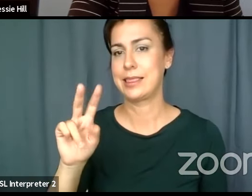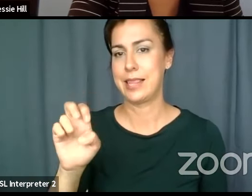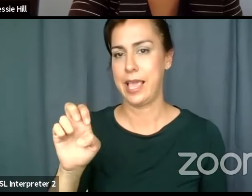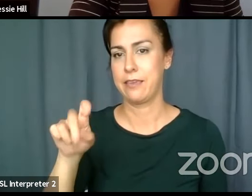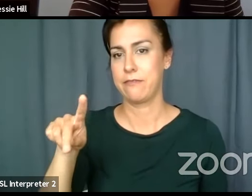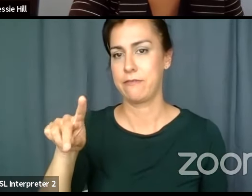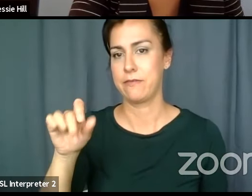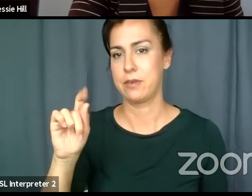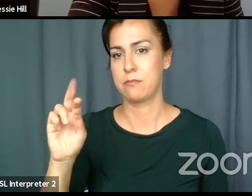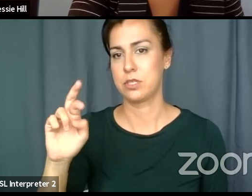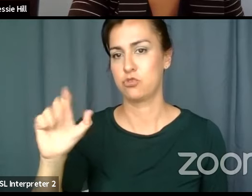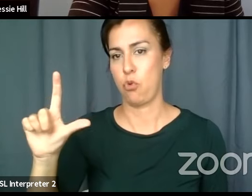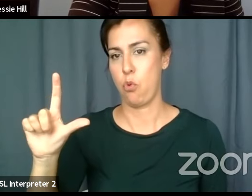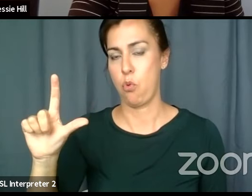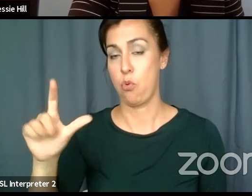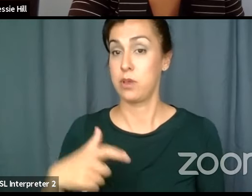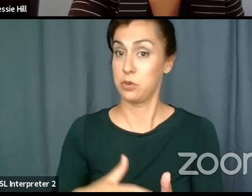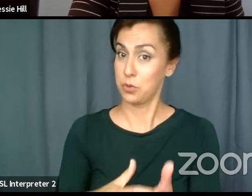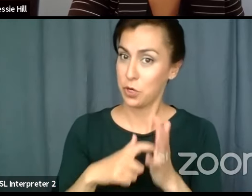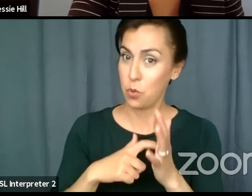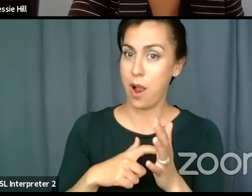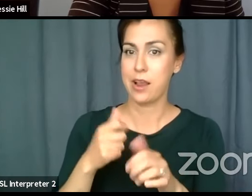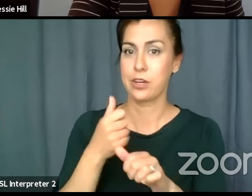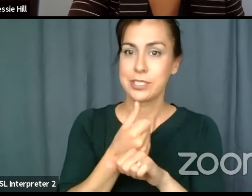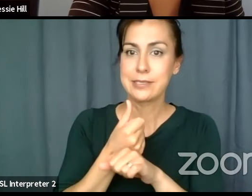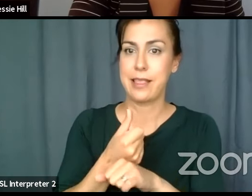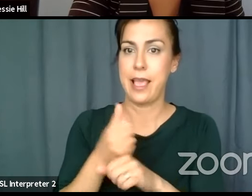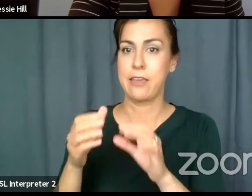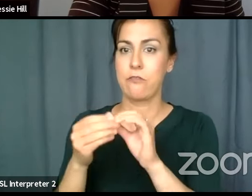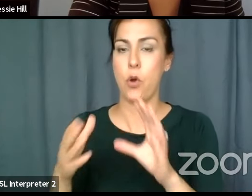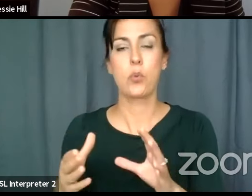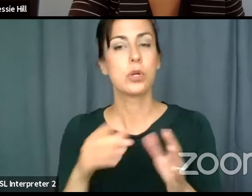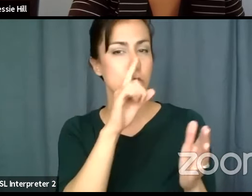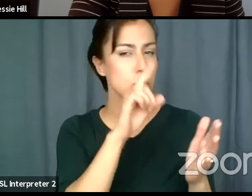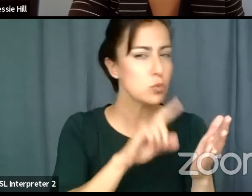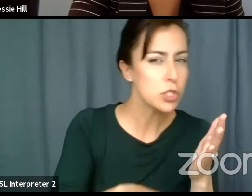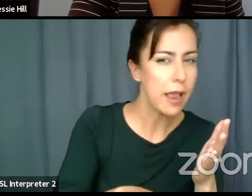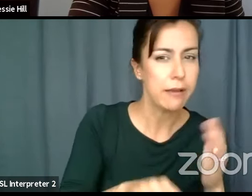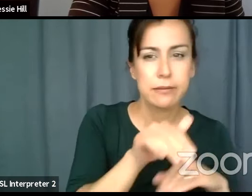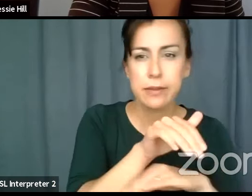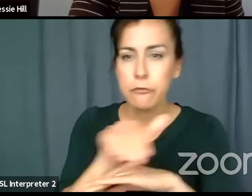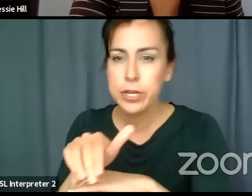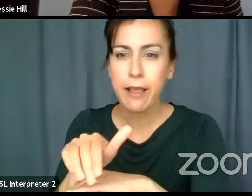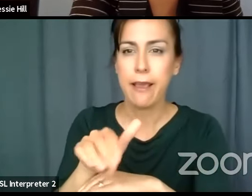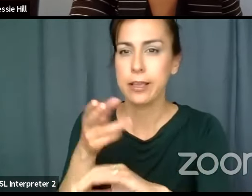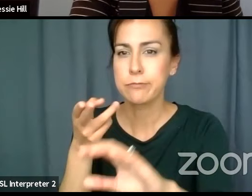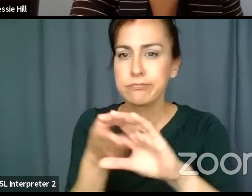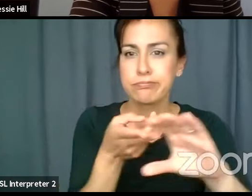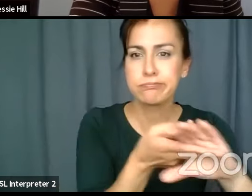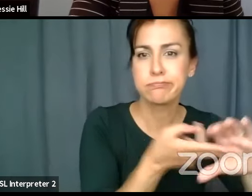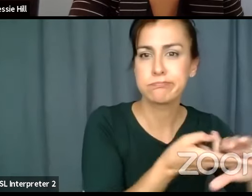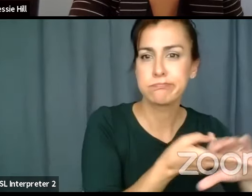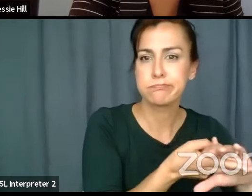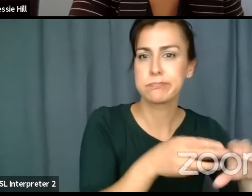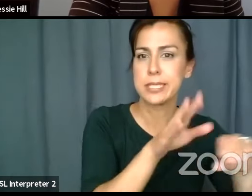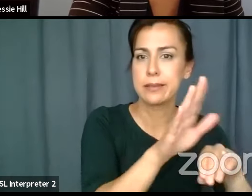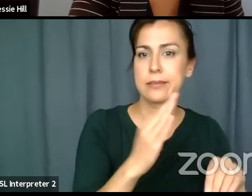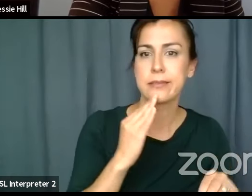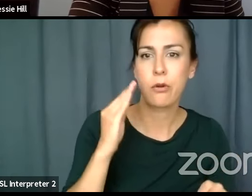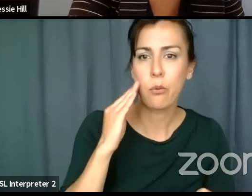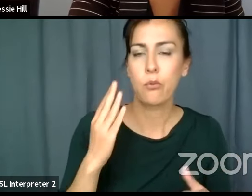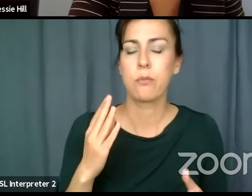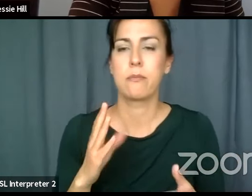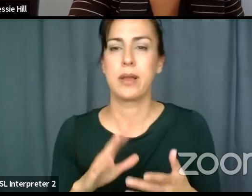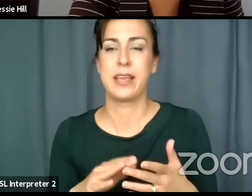owners to check on their slaves that they were in their quarters. You had curfews